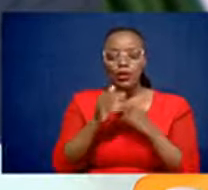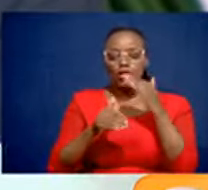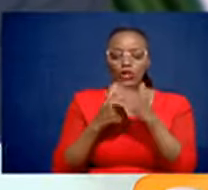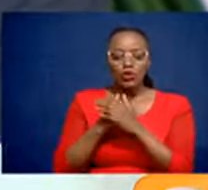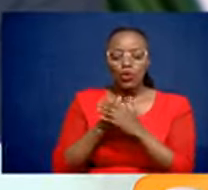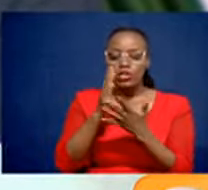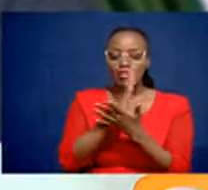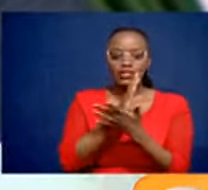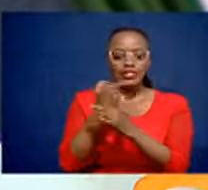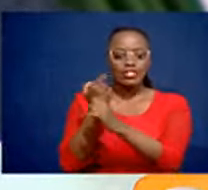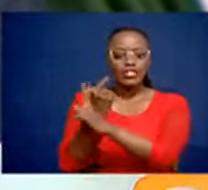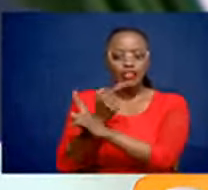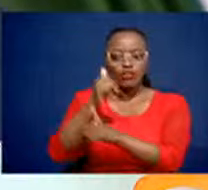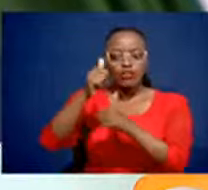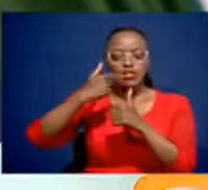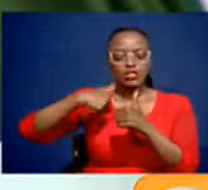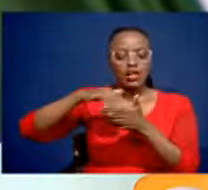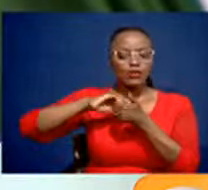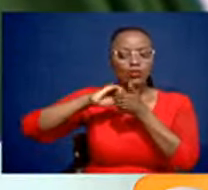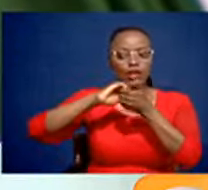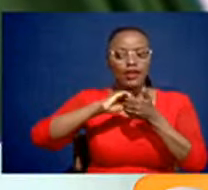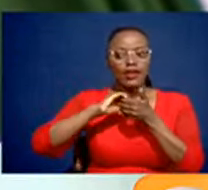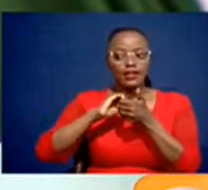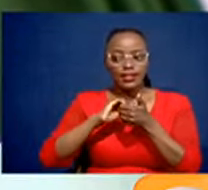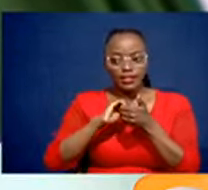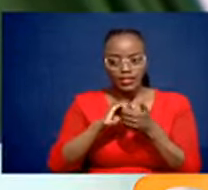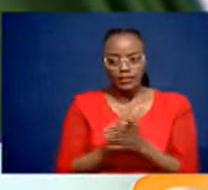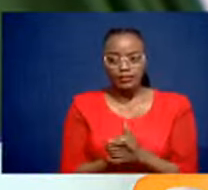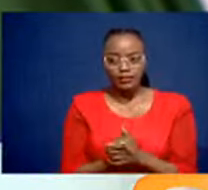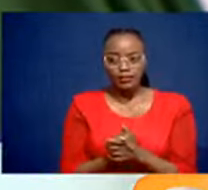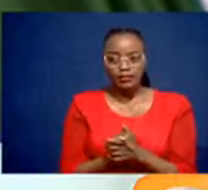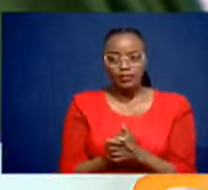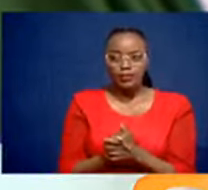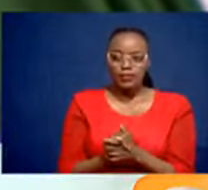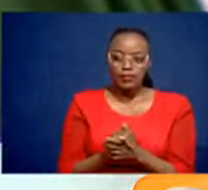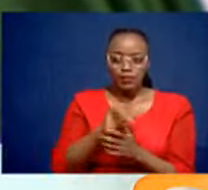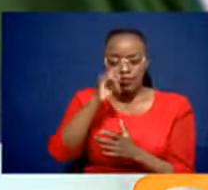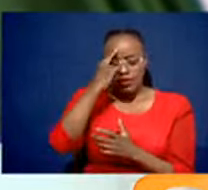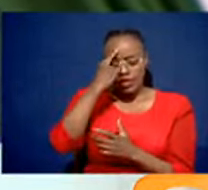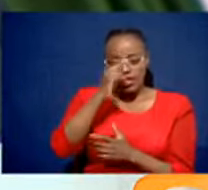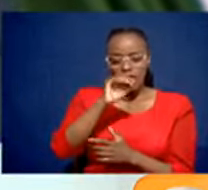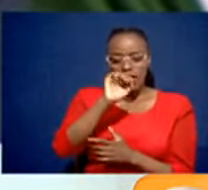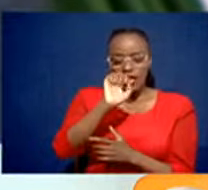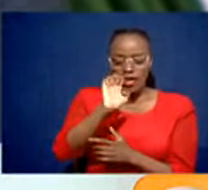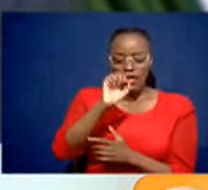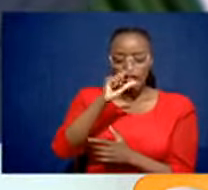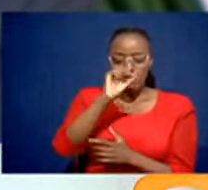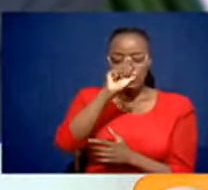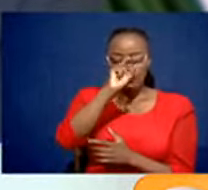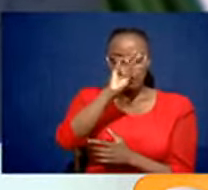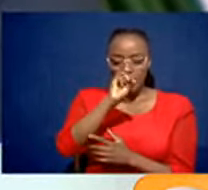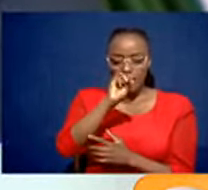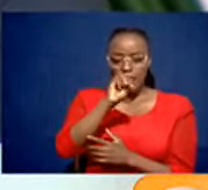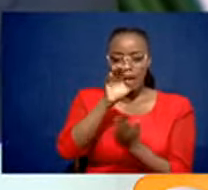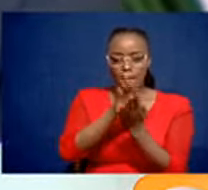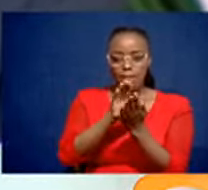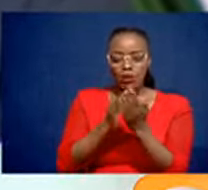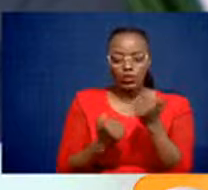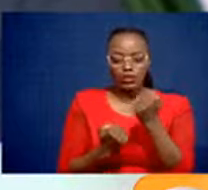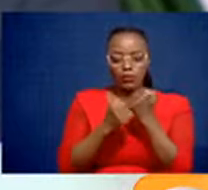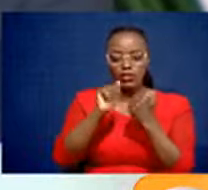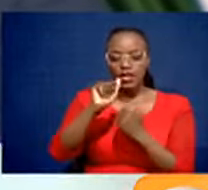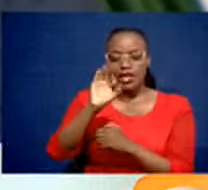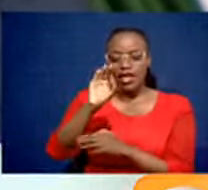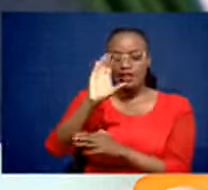the sectors that we are engaged in. The Indian Exim Bank will also support AFC